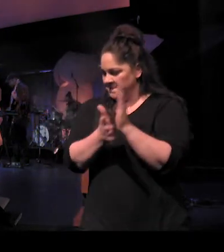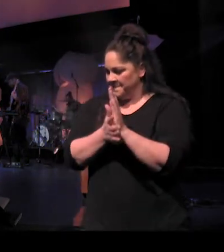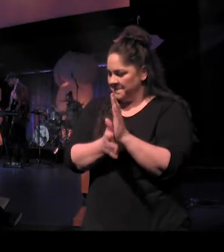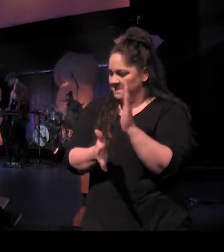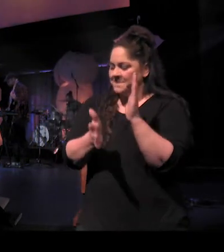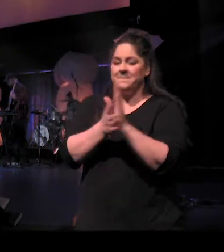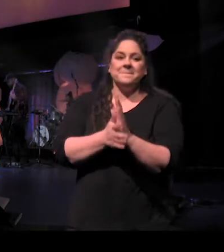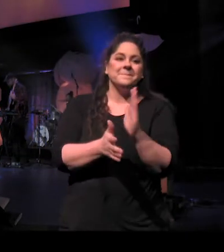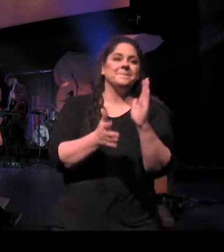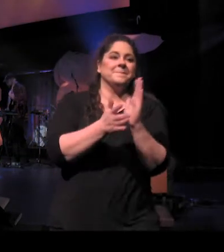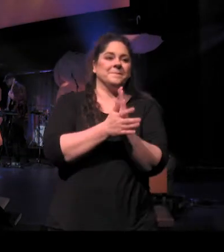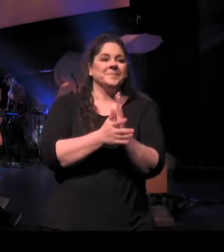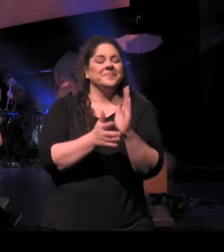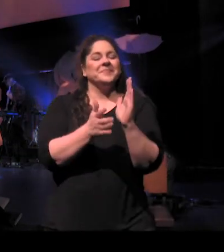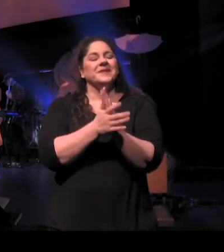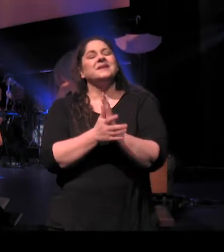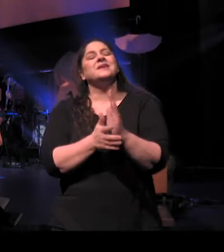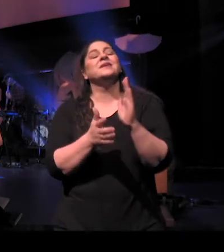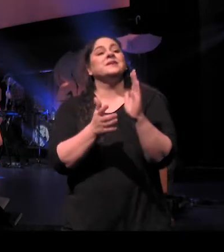Come on, let's lift it up this morning.